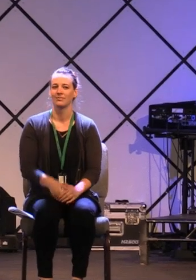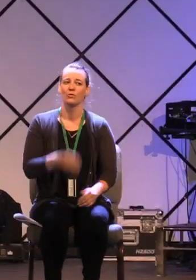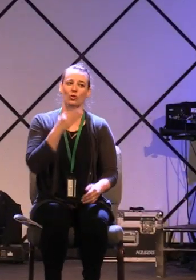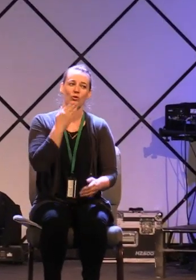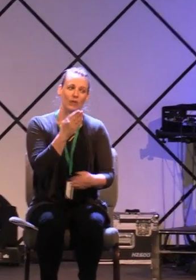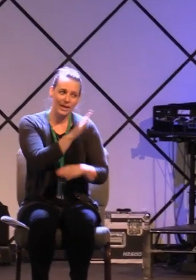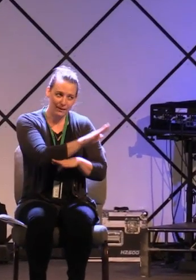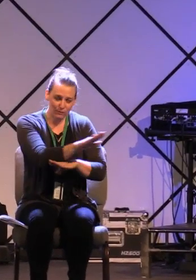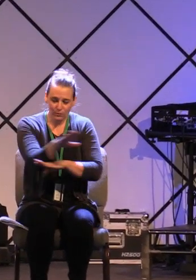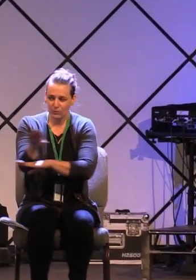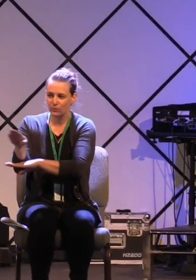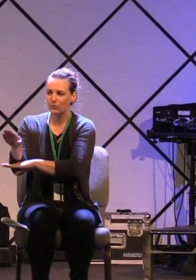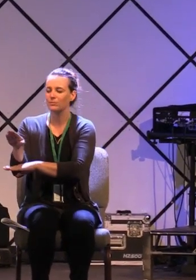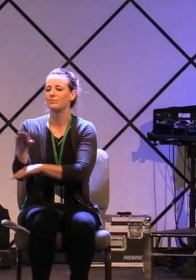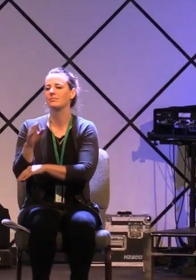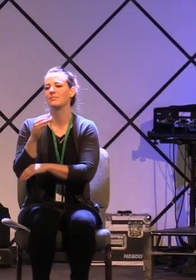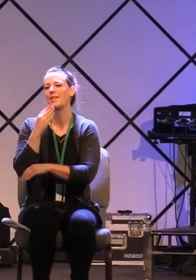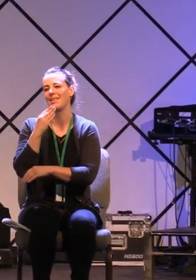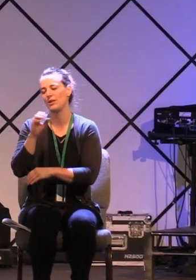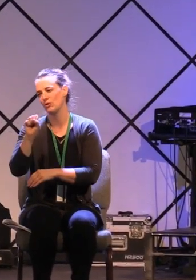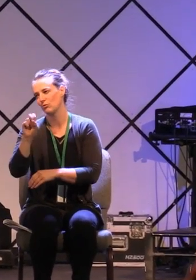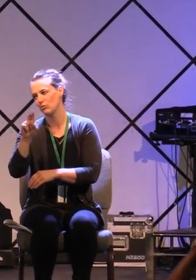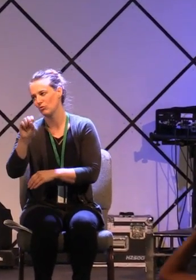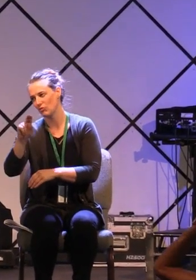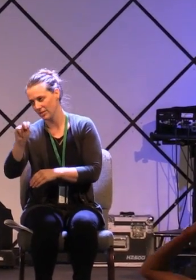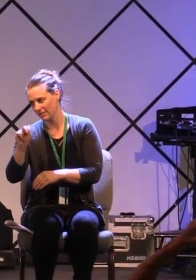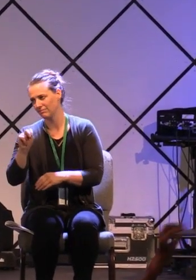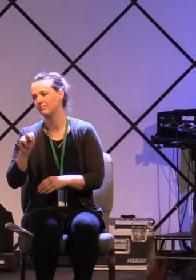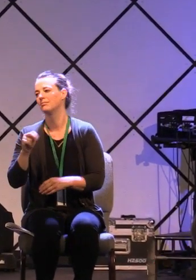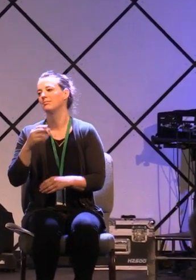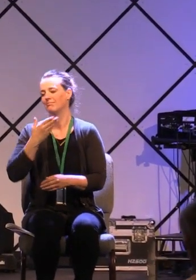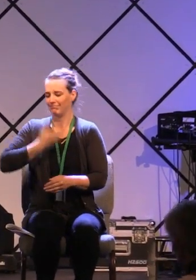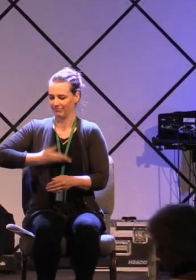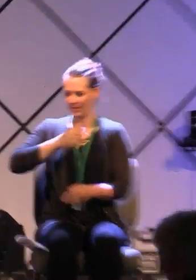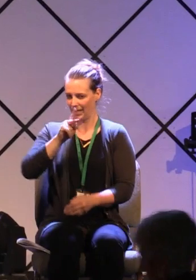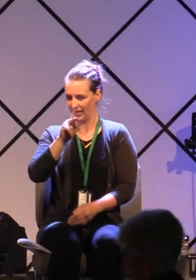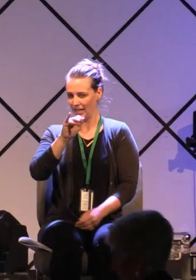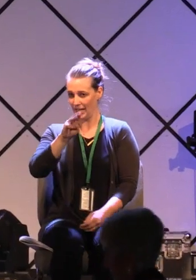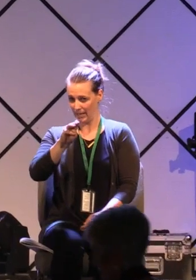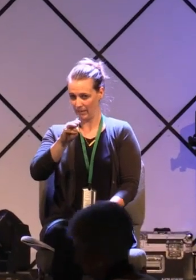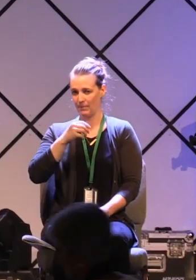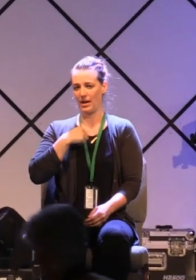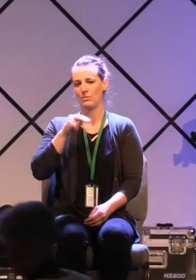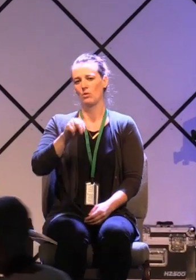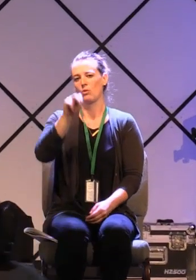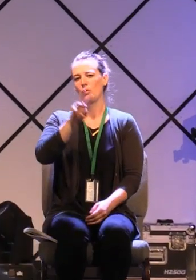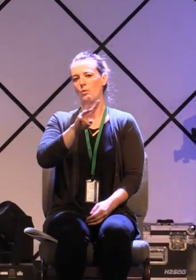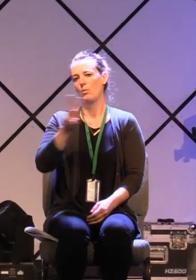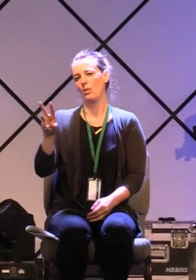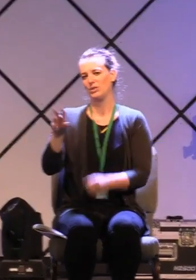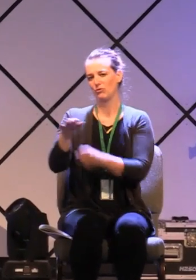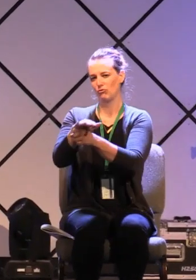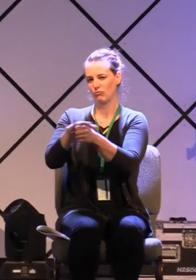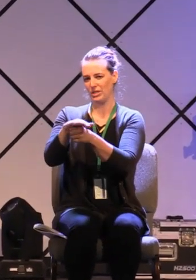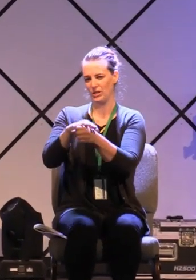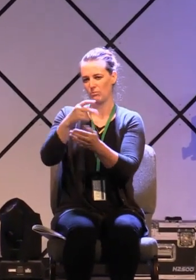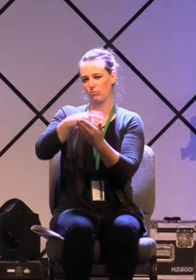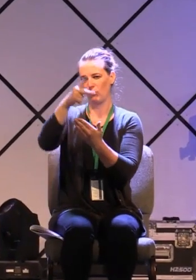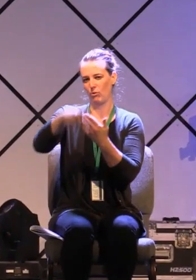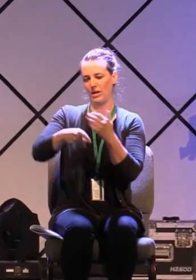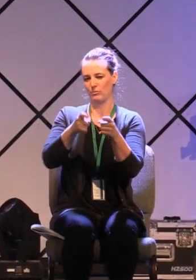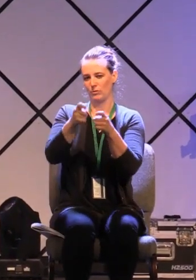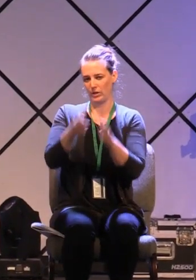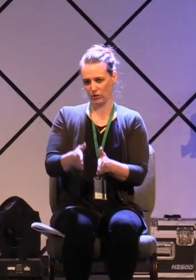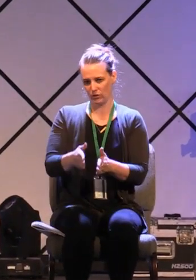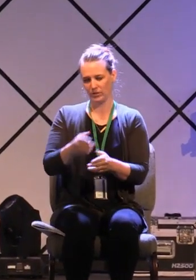Good afternoon, everyone. Thank you, Susan. Like she said, my name is Kim Mizia, and I am the Northwest Region Program Director.